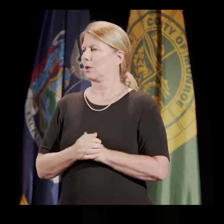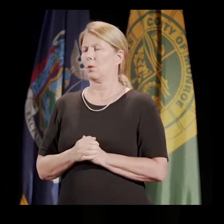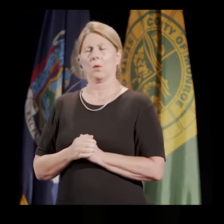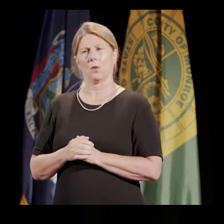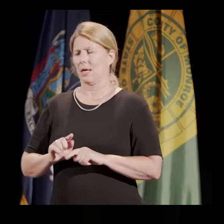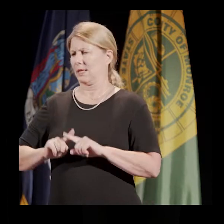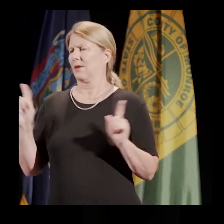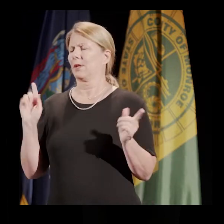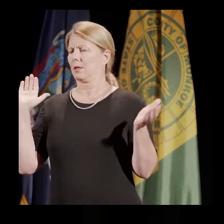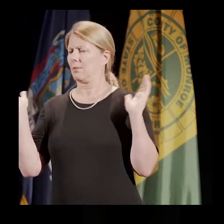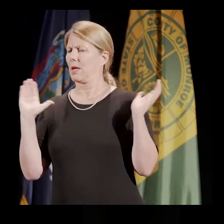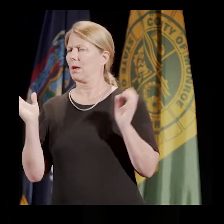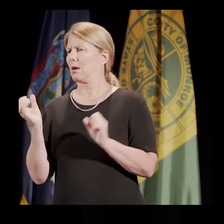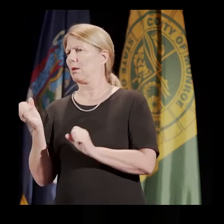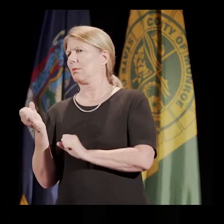before as mayor.